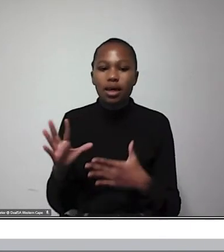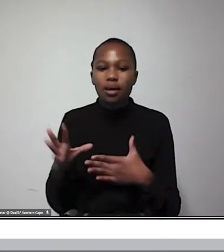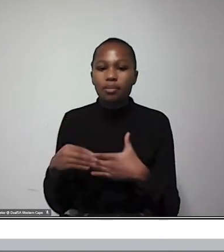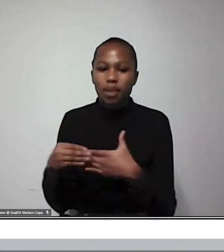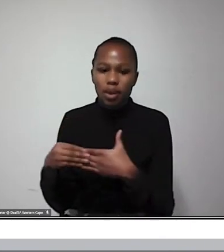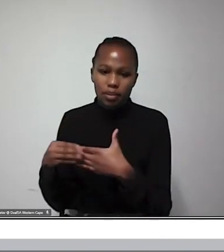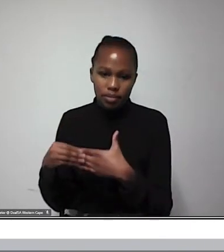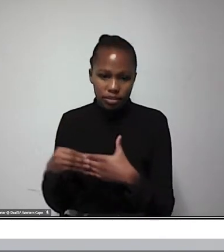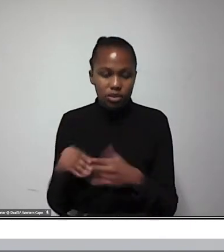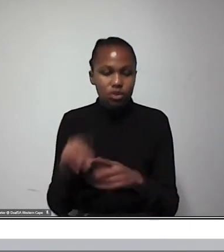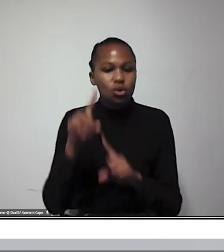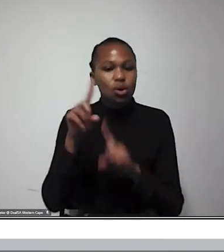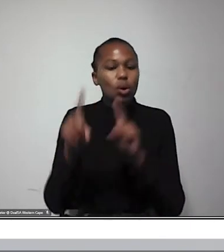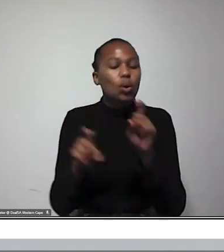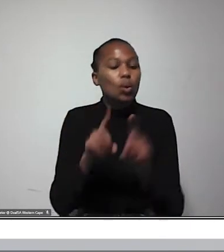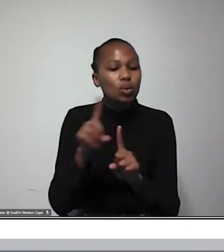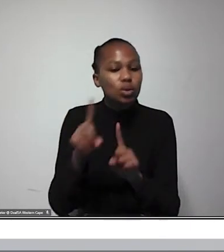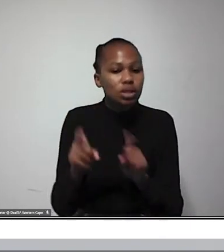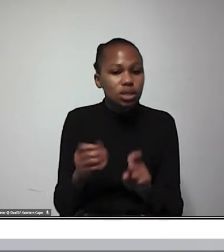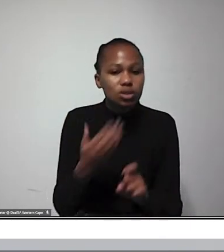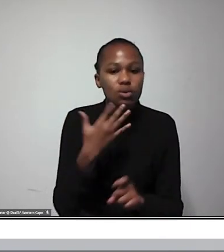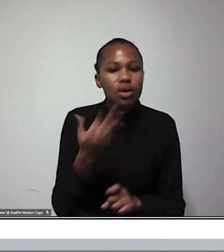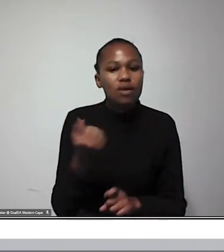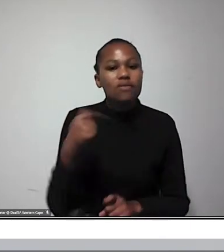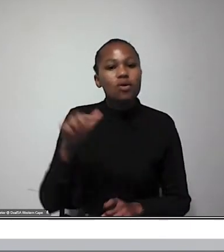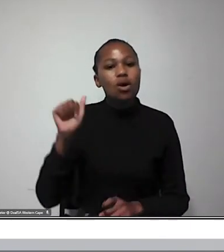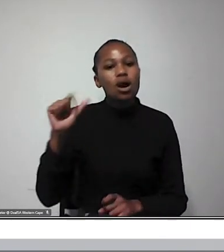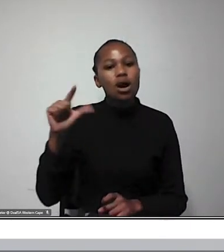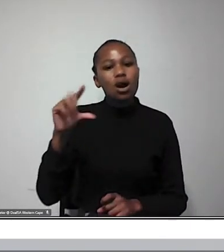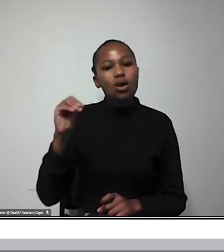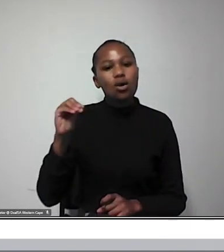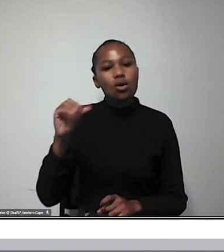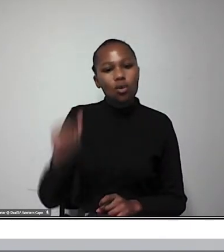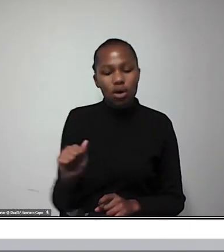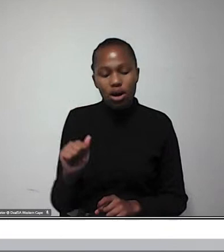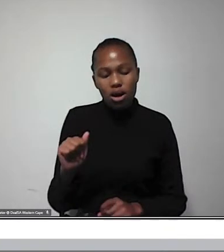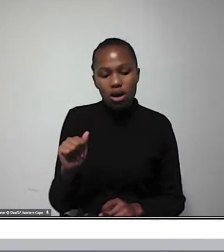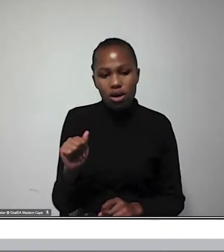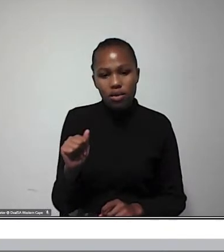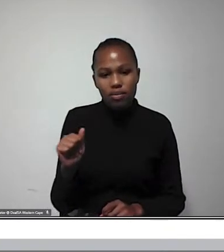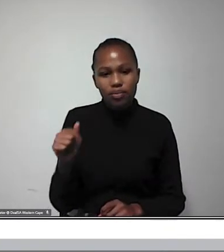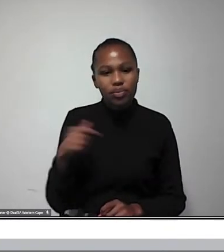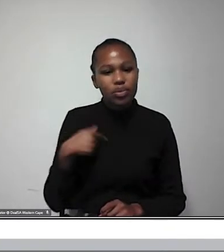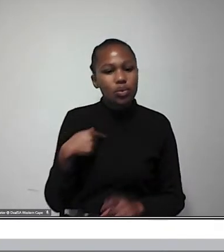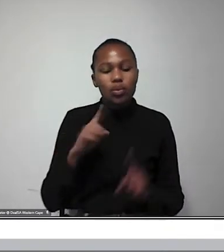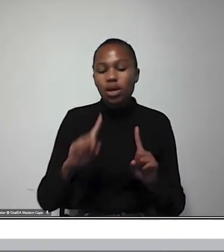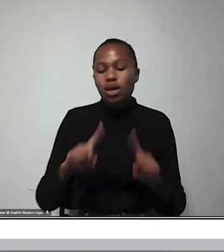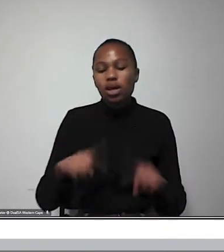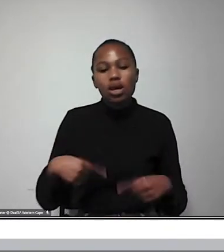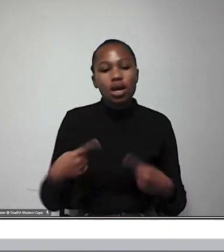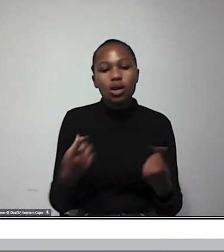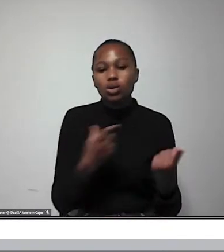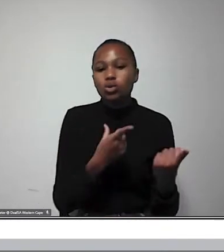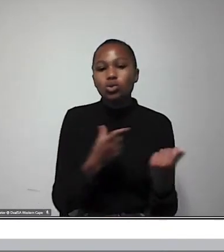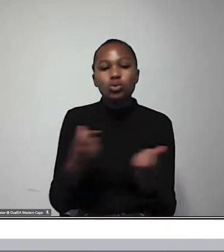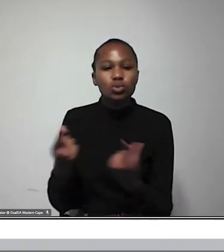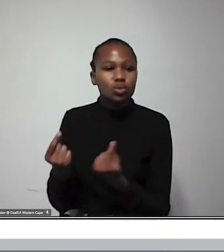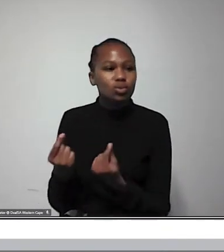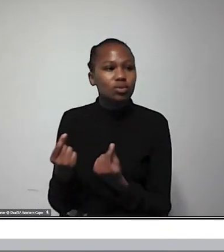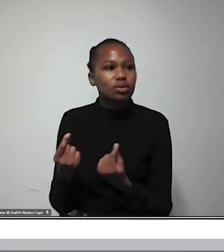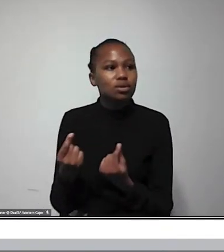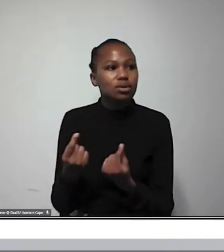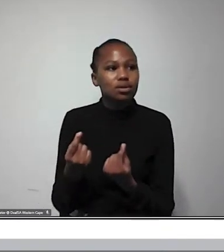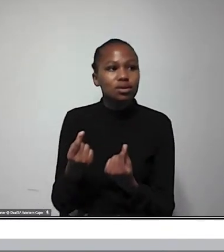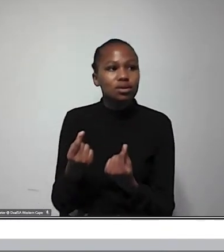relate to AGOA, so that we can fulfill our legislative competence, because we're not able to do that. I received a